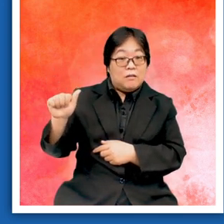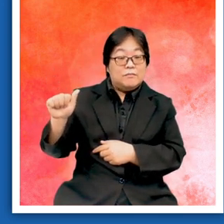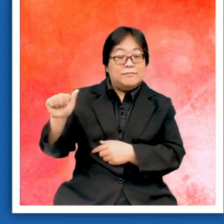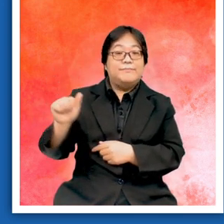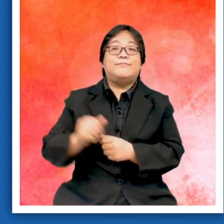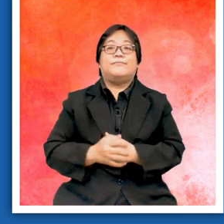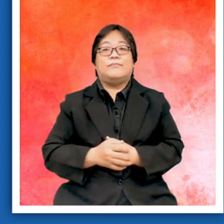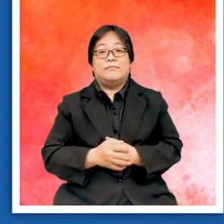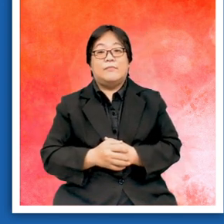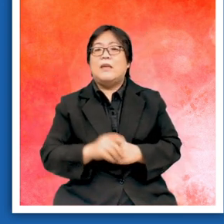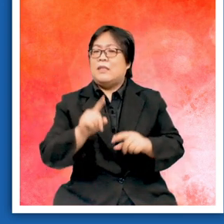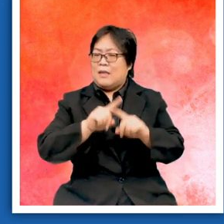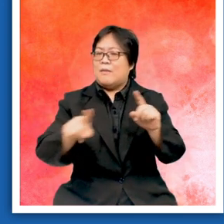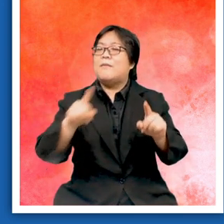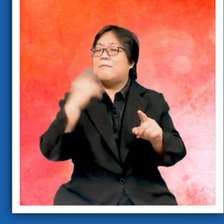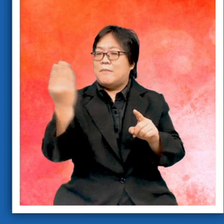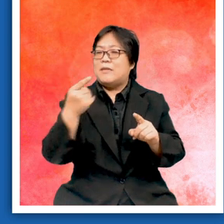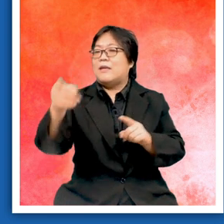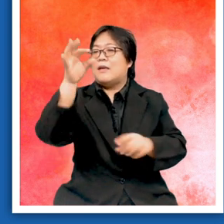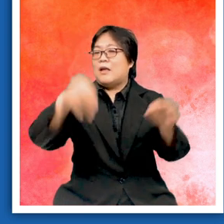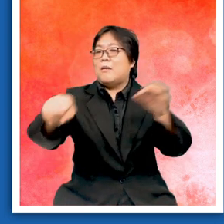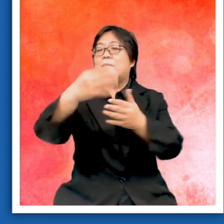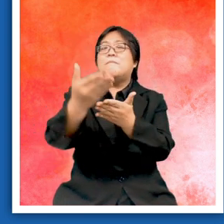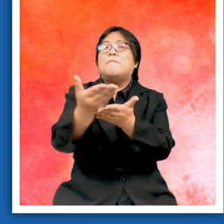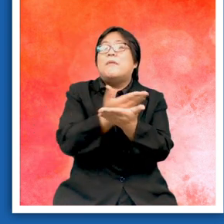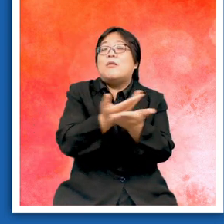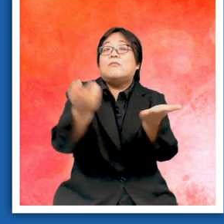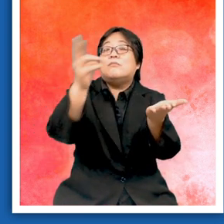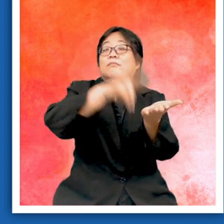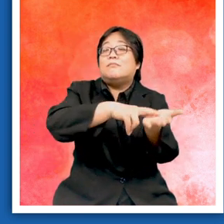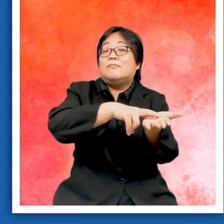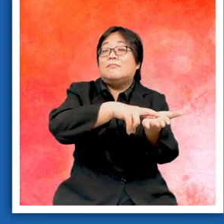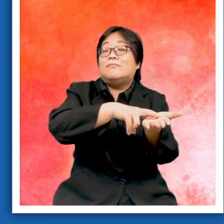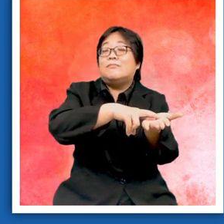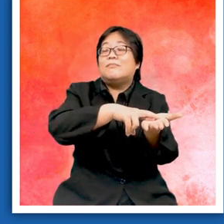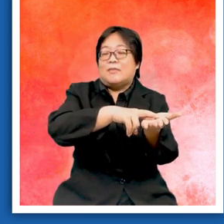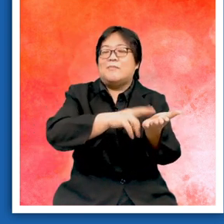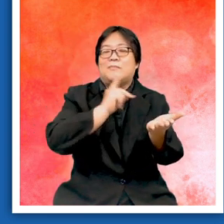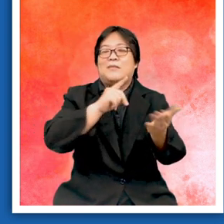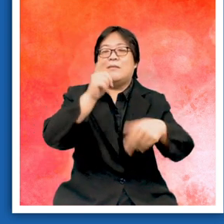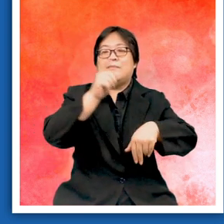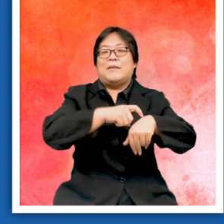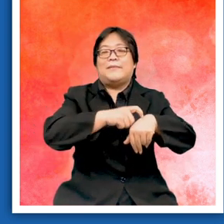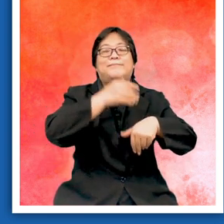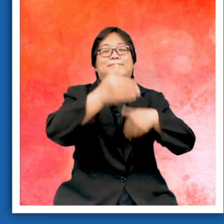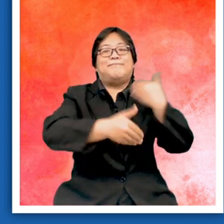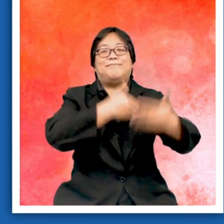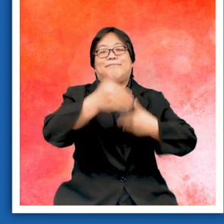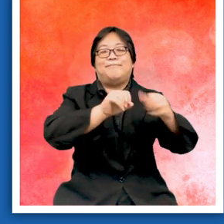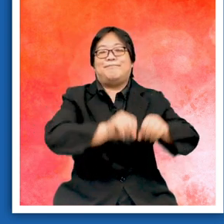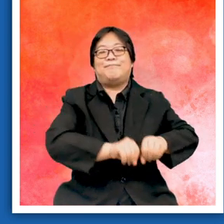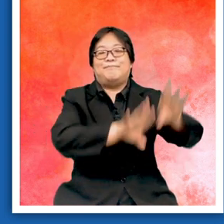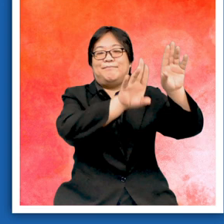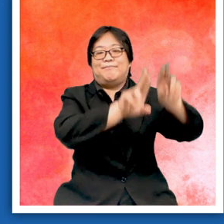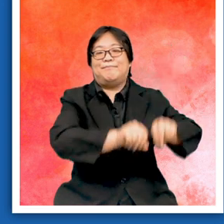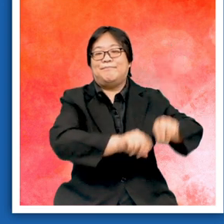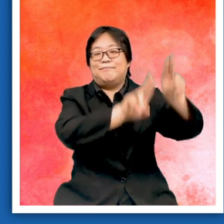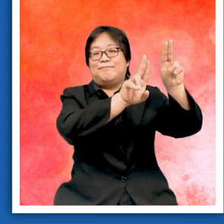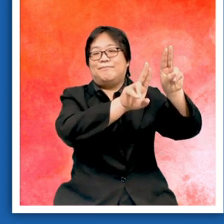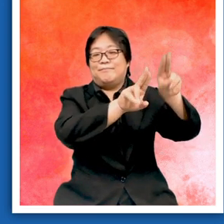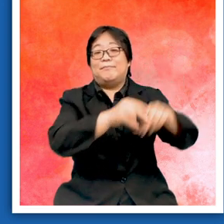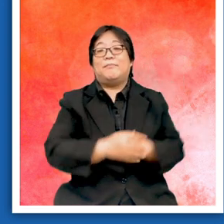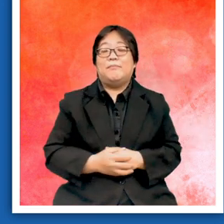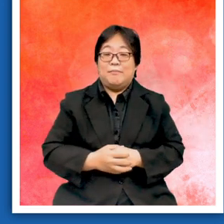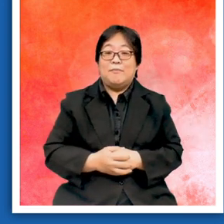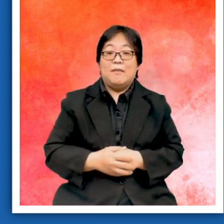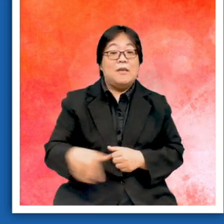By right, when you just registered for a course, it will take some time for the course to appear in the Spectrum. If you